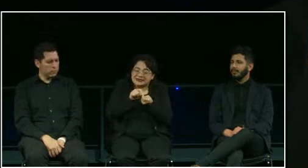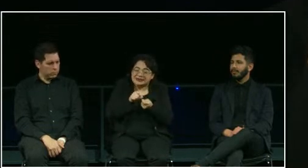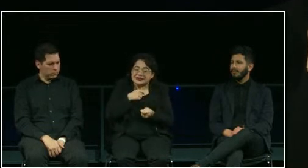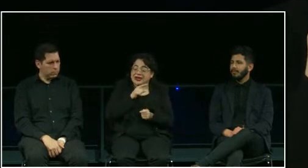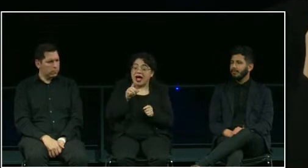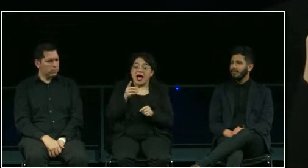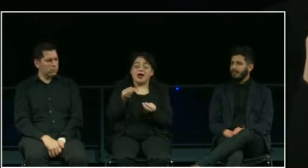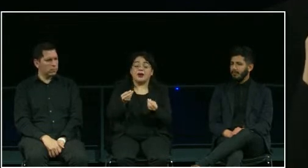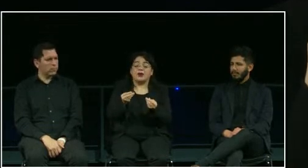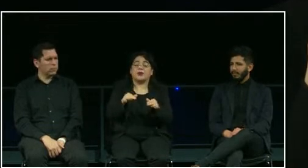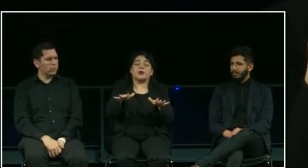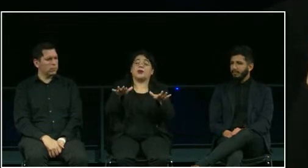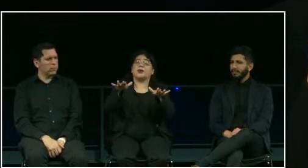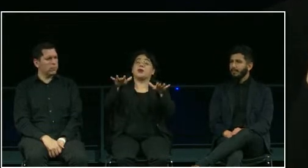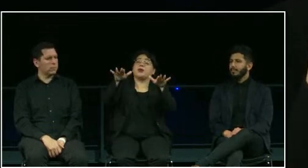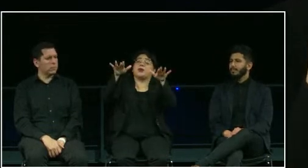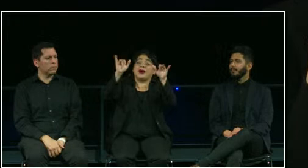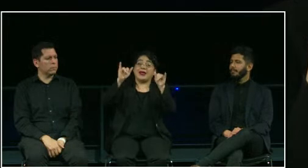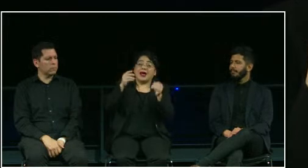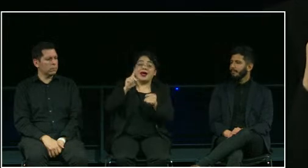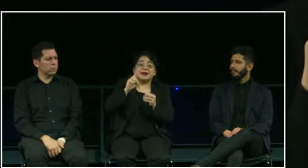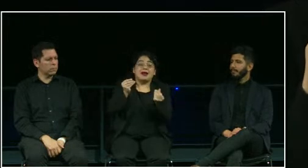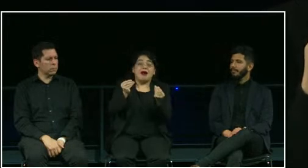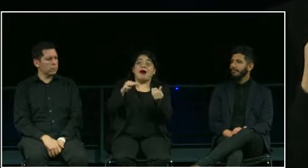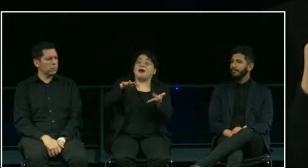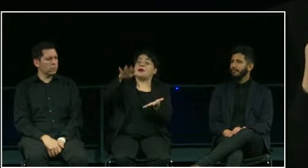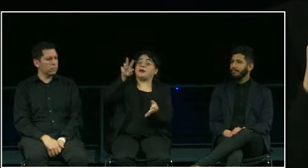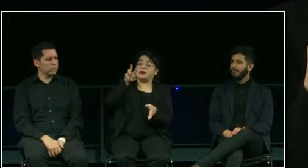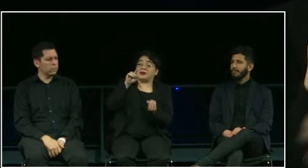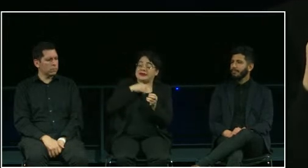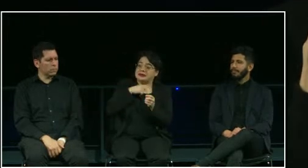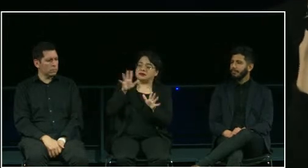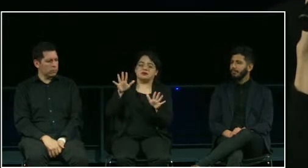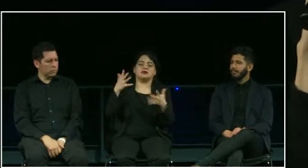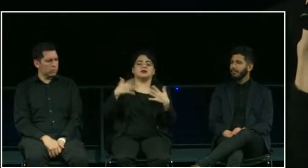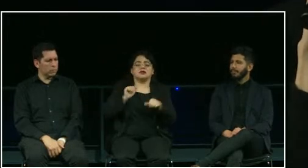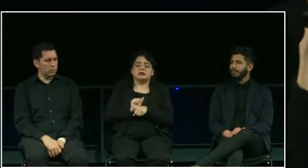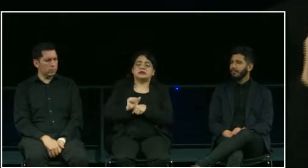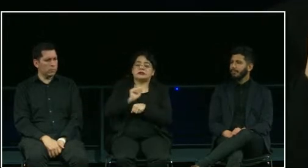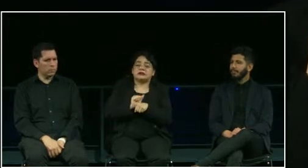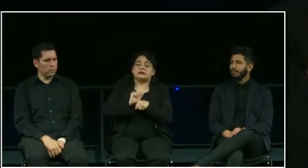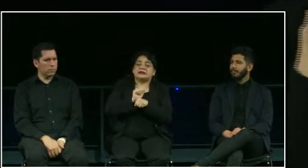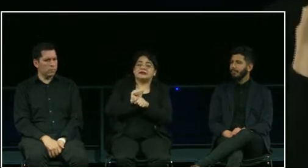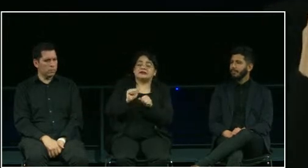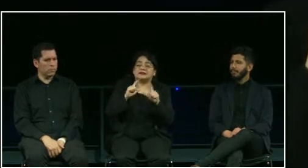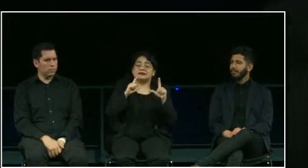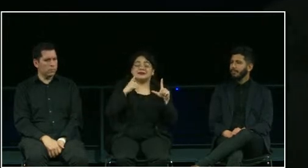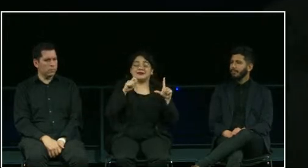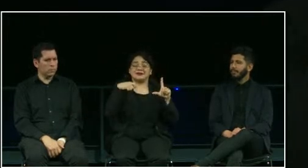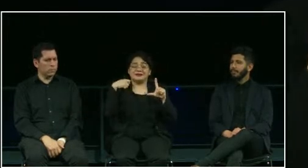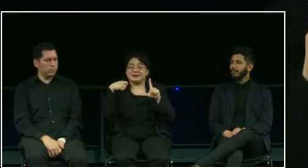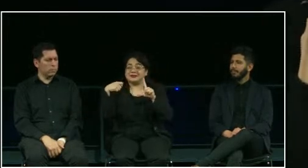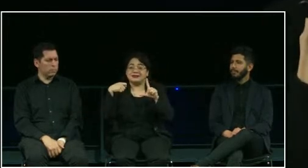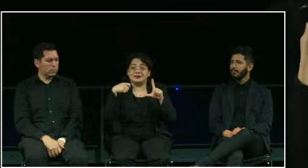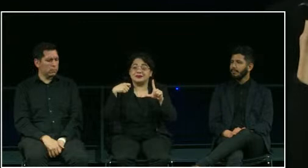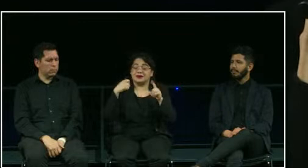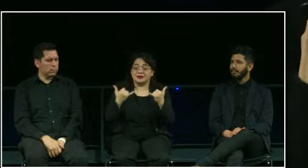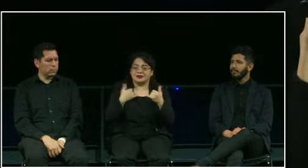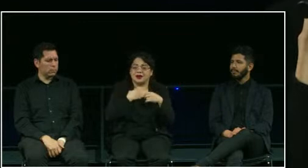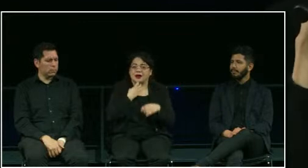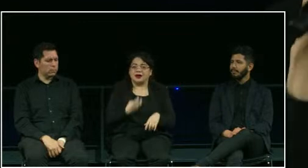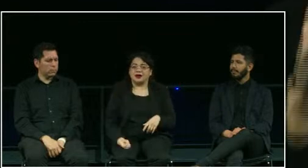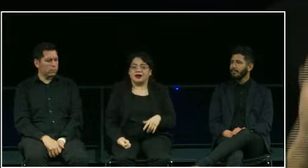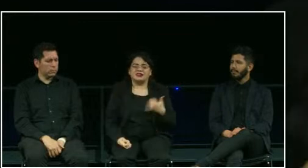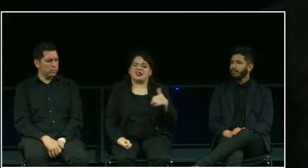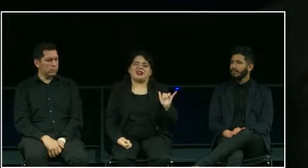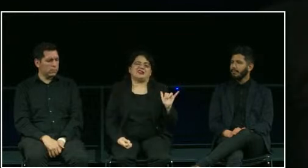of dust in the air was really a feat of the team that we're incredibly, I'm still astonished by and so